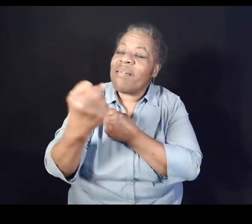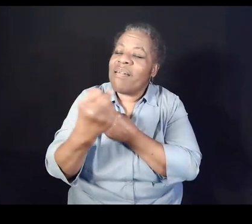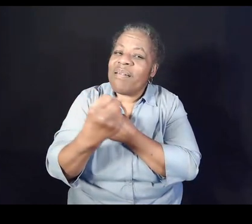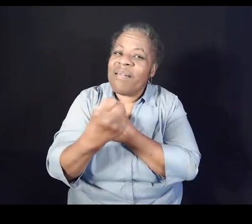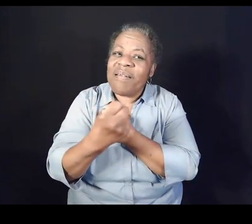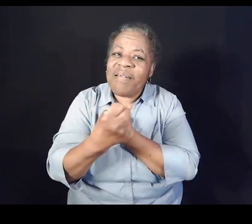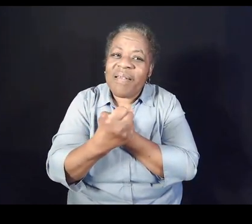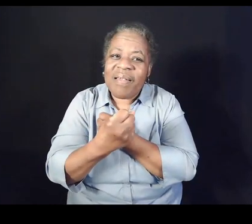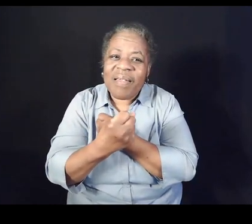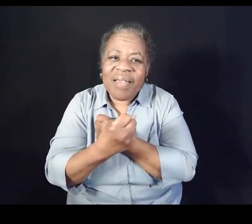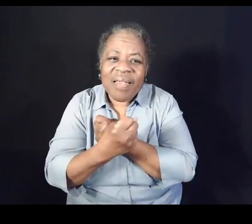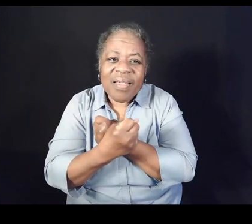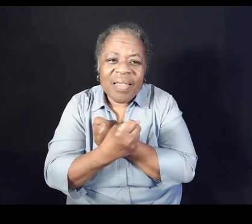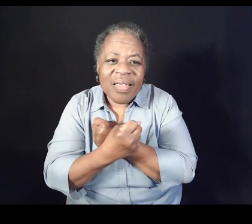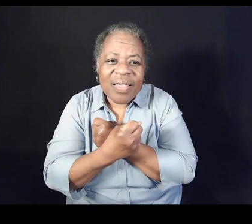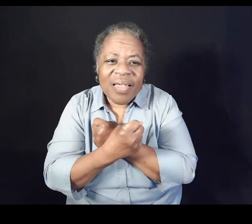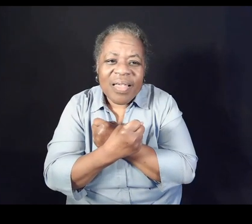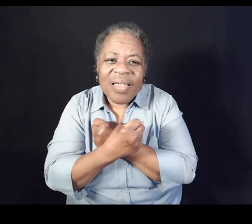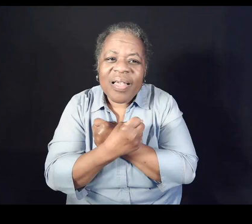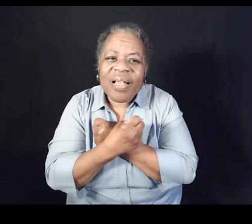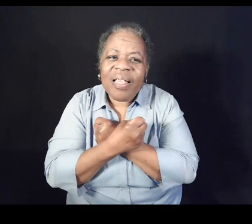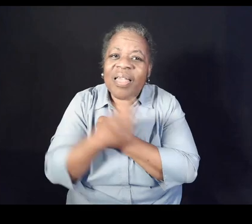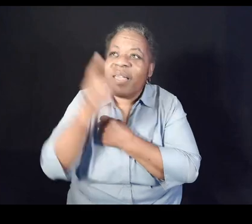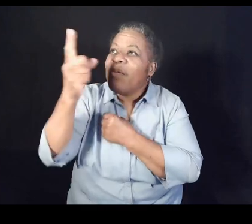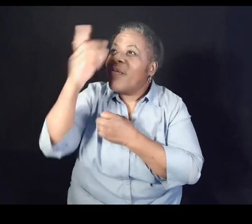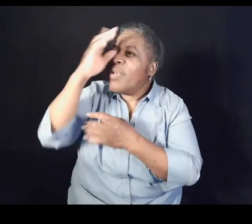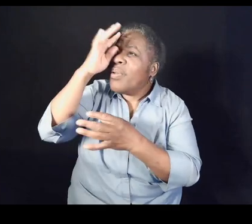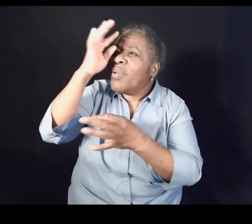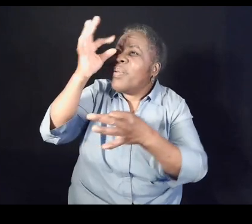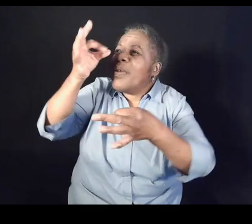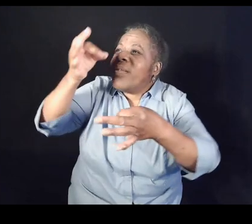you gladly chose surrender, so